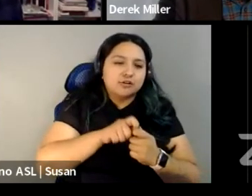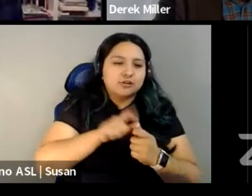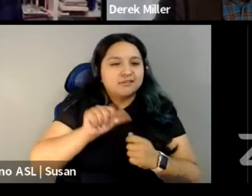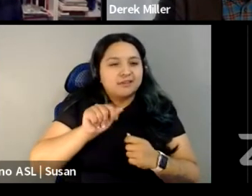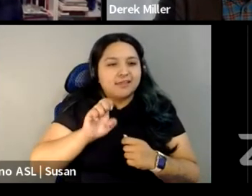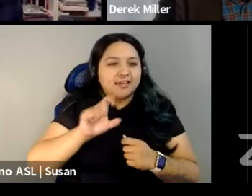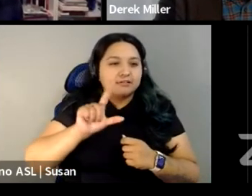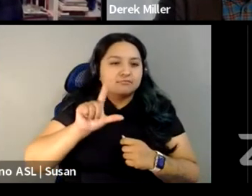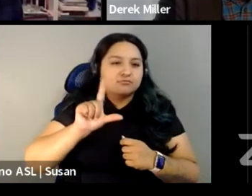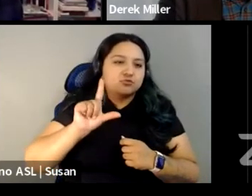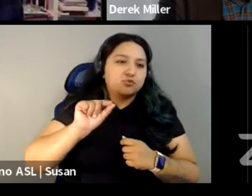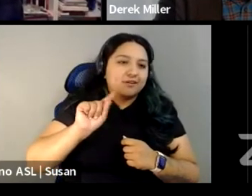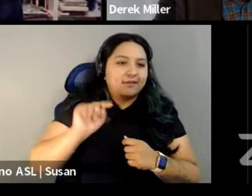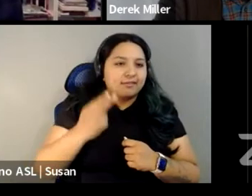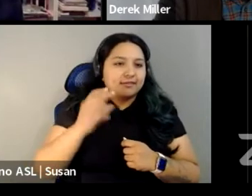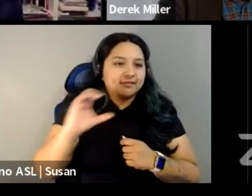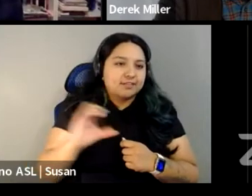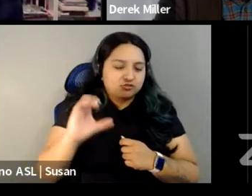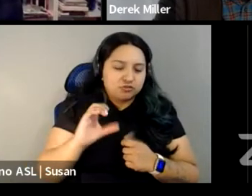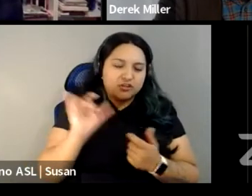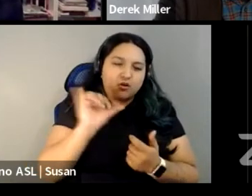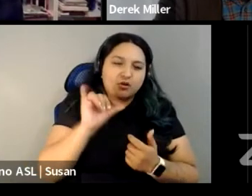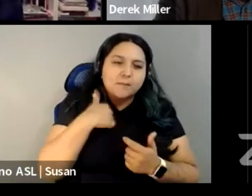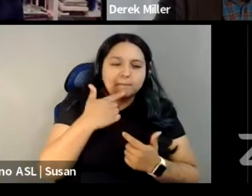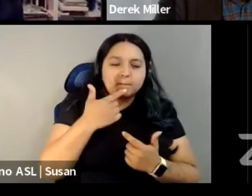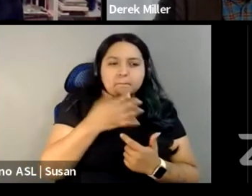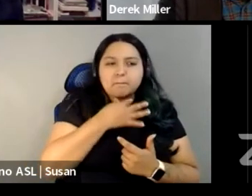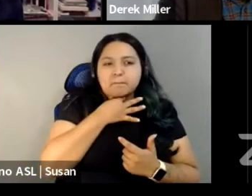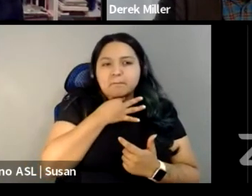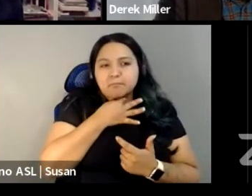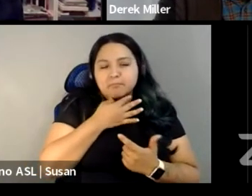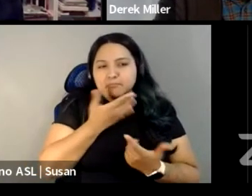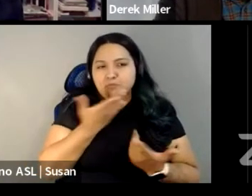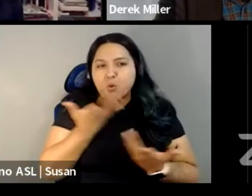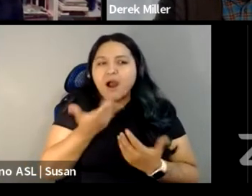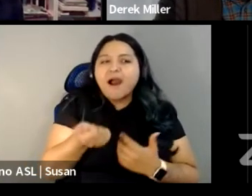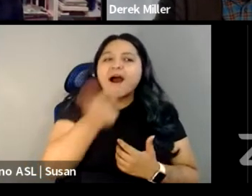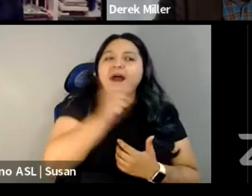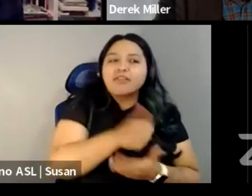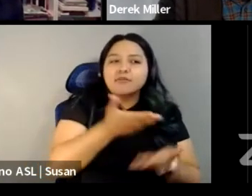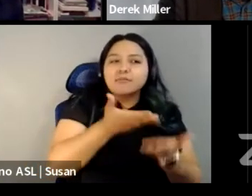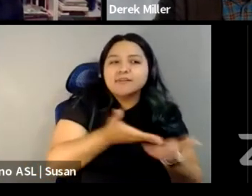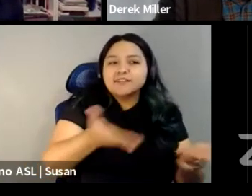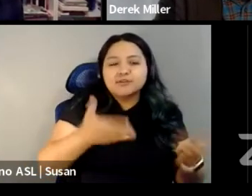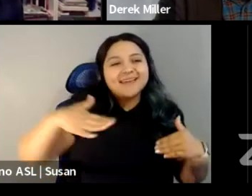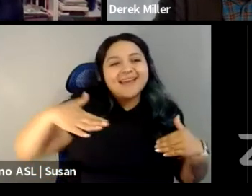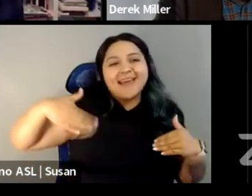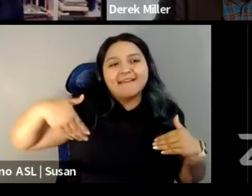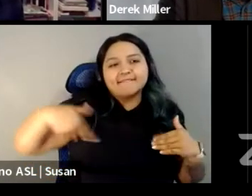I'm also really curious about what other kinds of under-examined materials might further